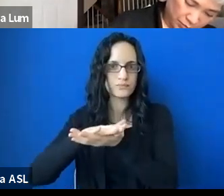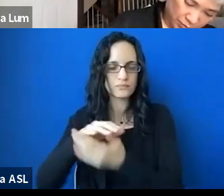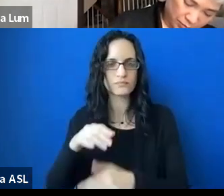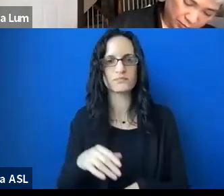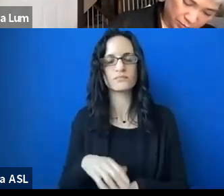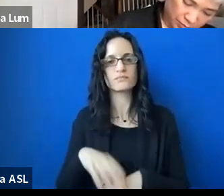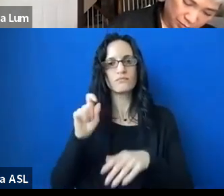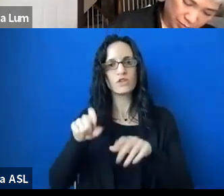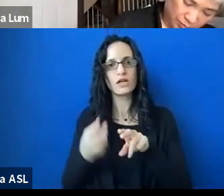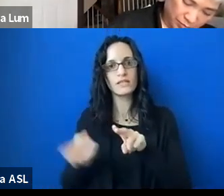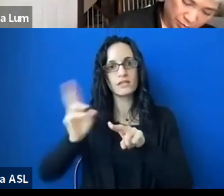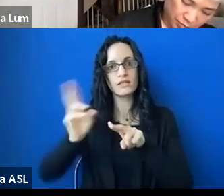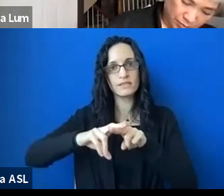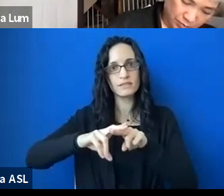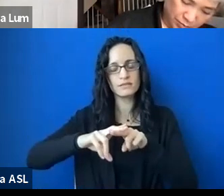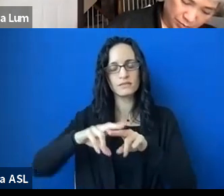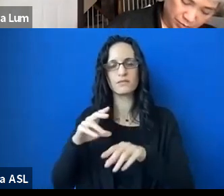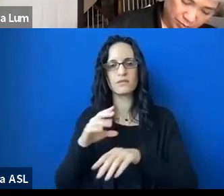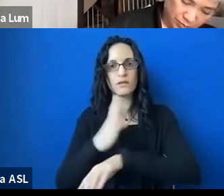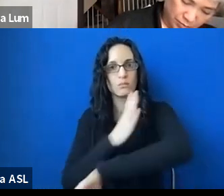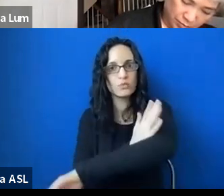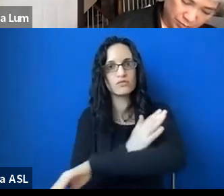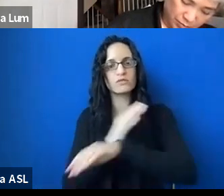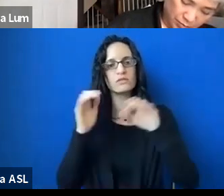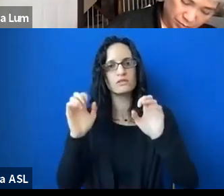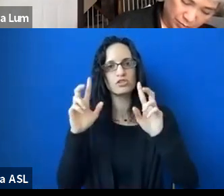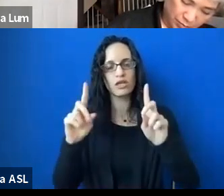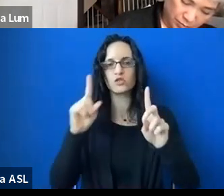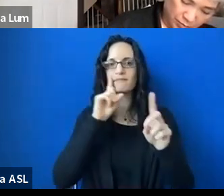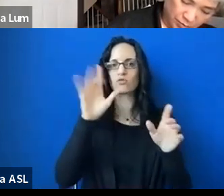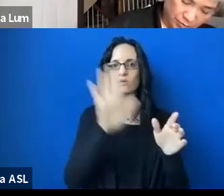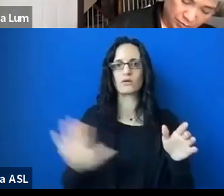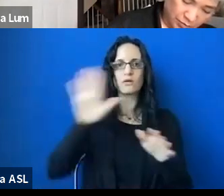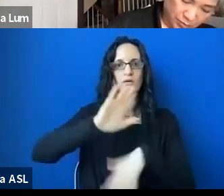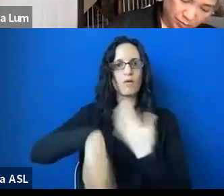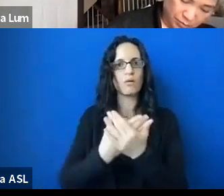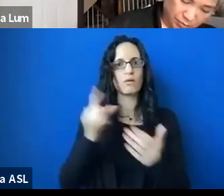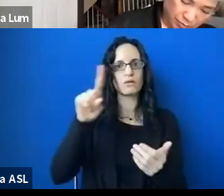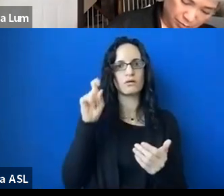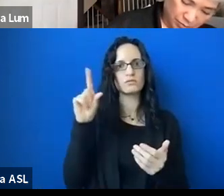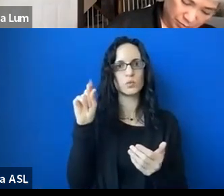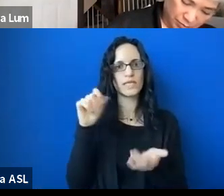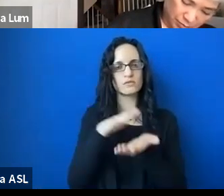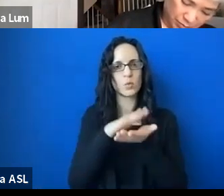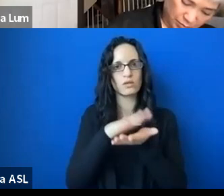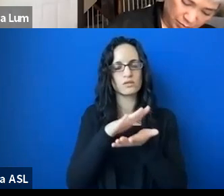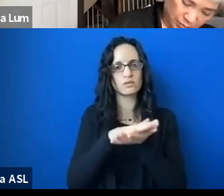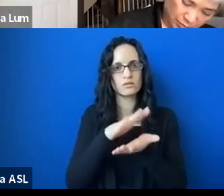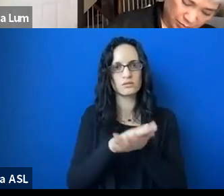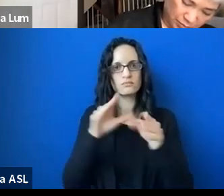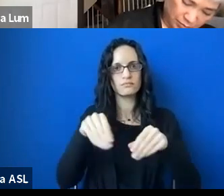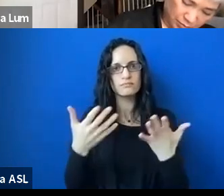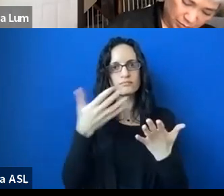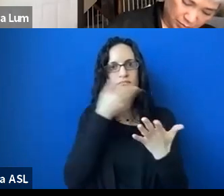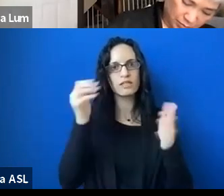increase improve their education in all the 120 schools, have the better education for